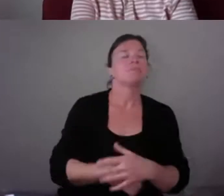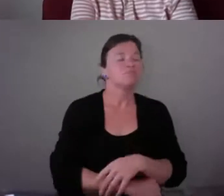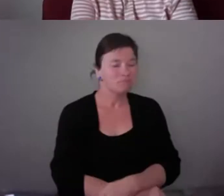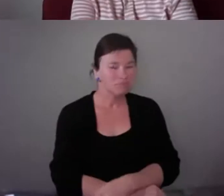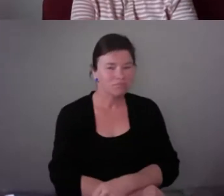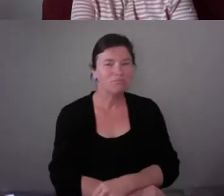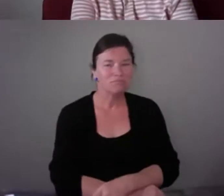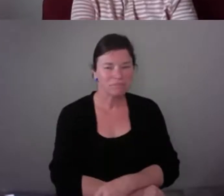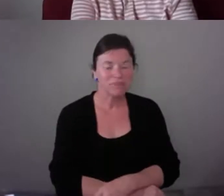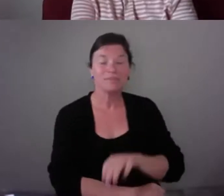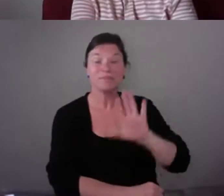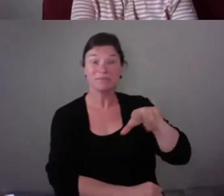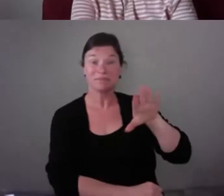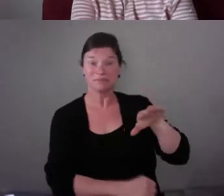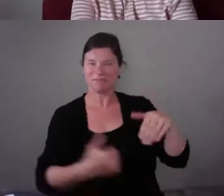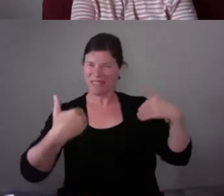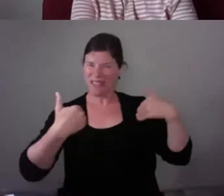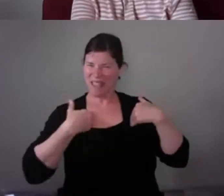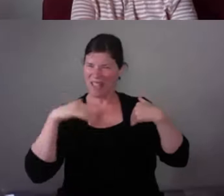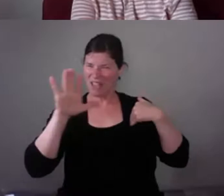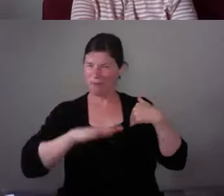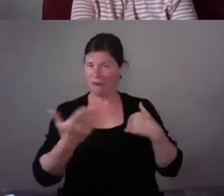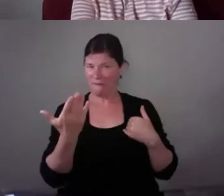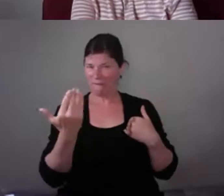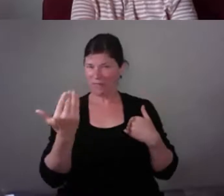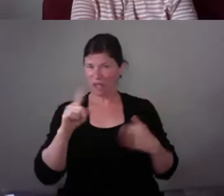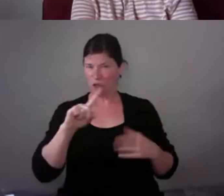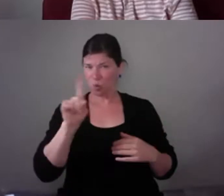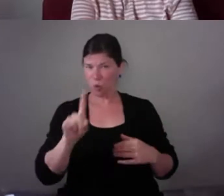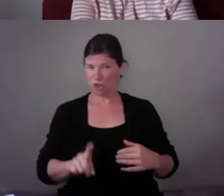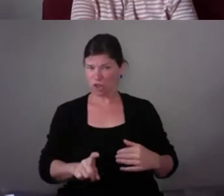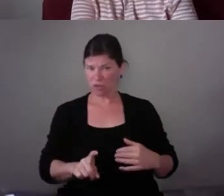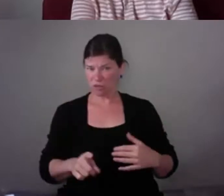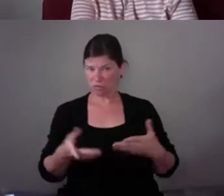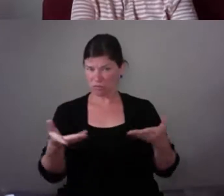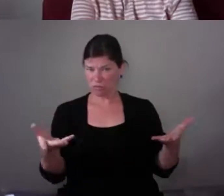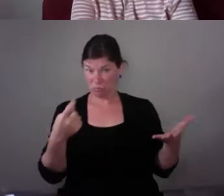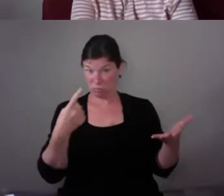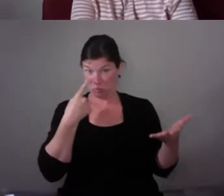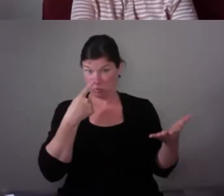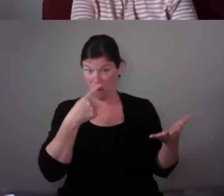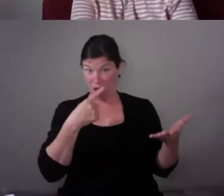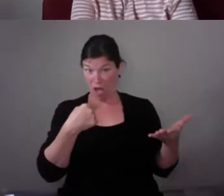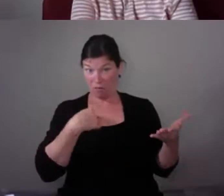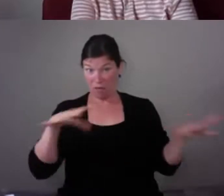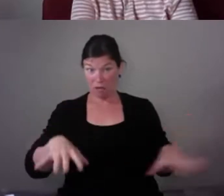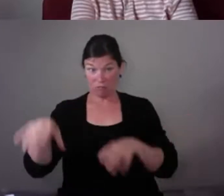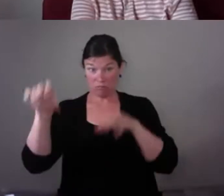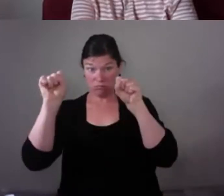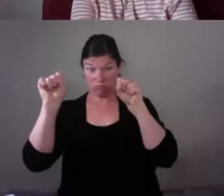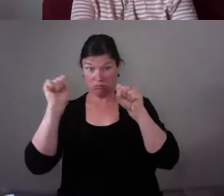So Corey, we have about 15 questions from audience members. Do you mind if we take it over? let's take some.